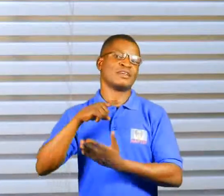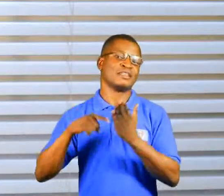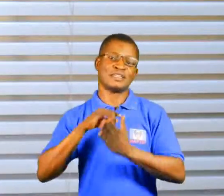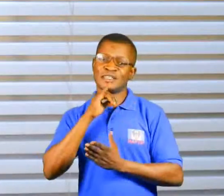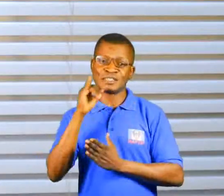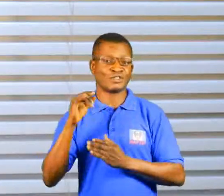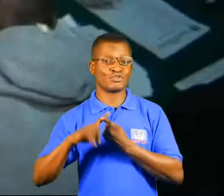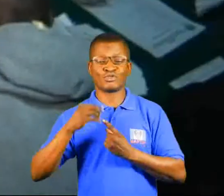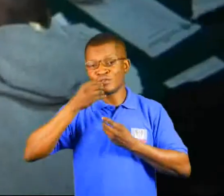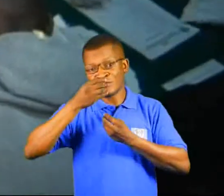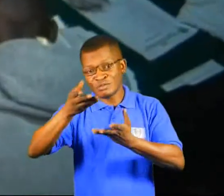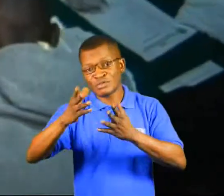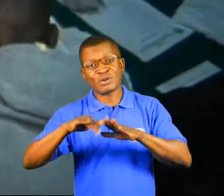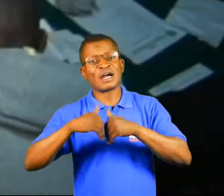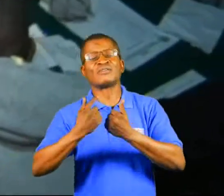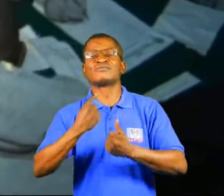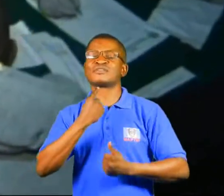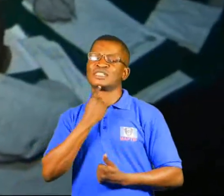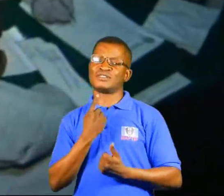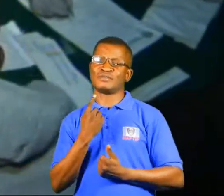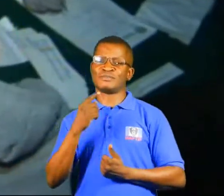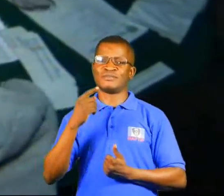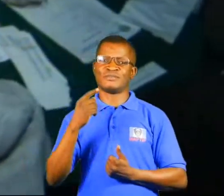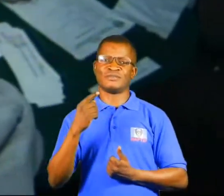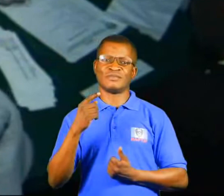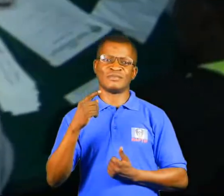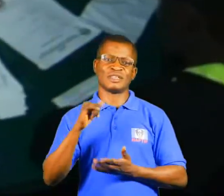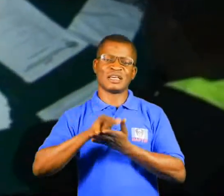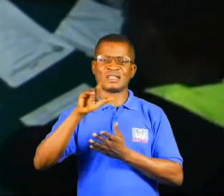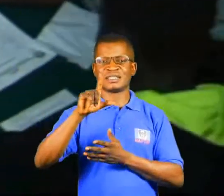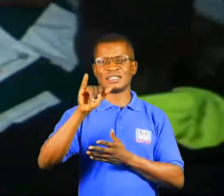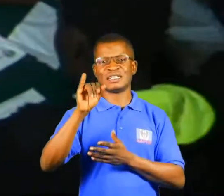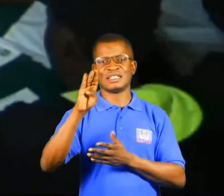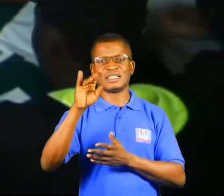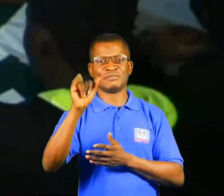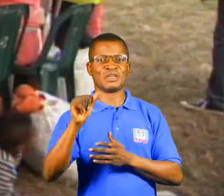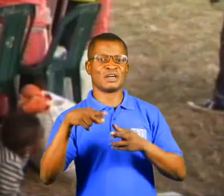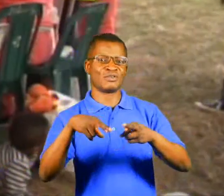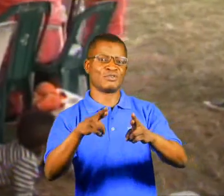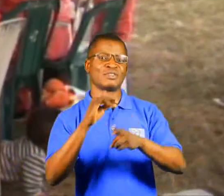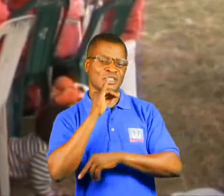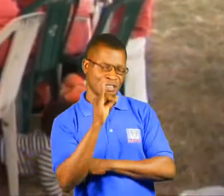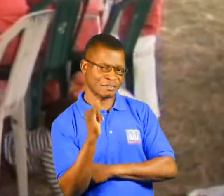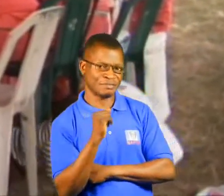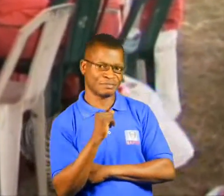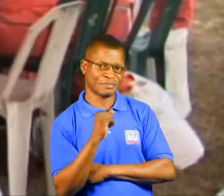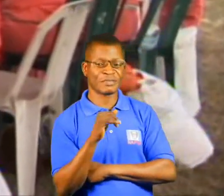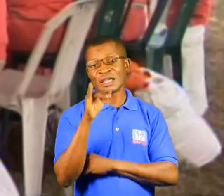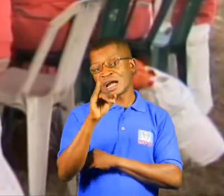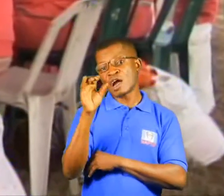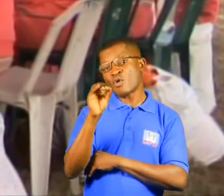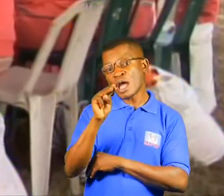This is to tell you how serious the Libyan route is. Now, apart